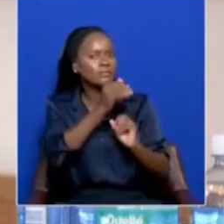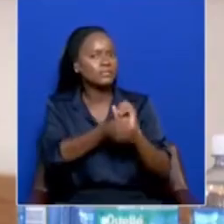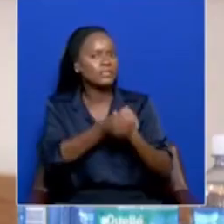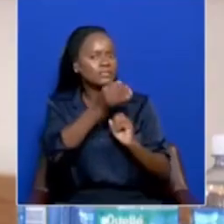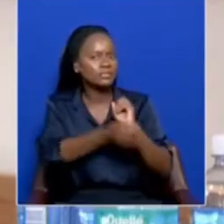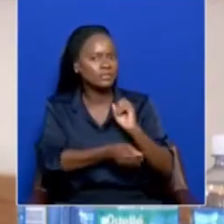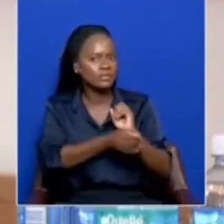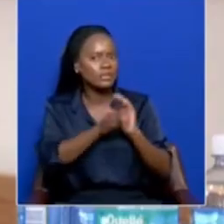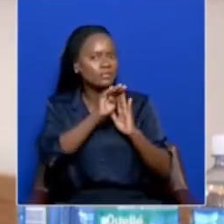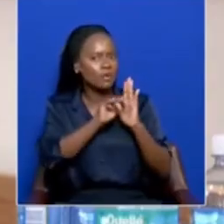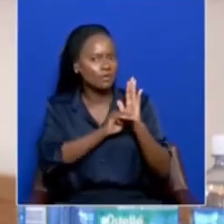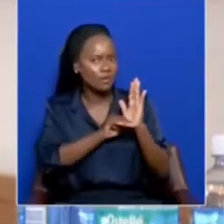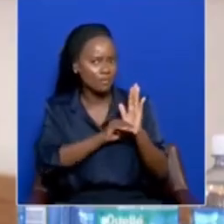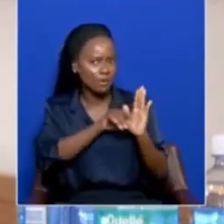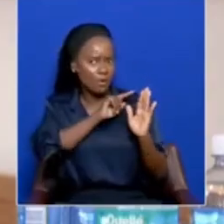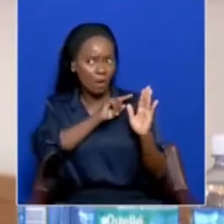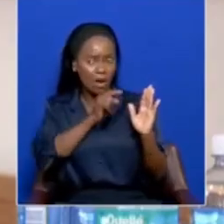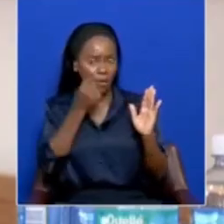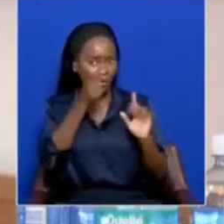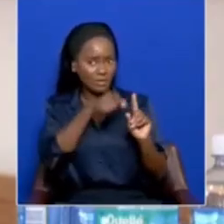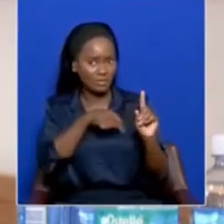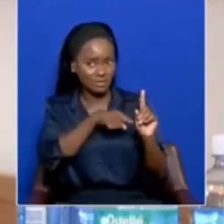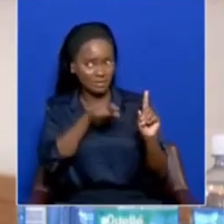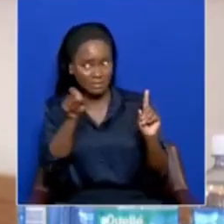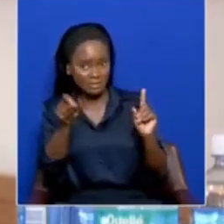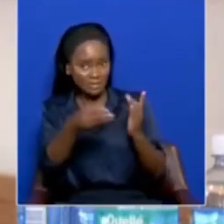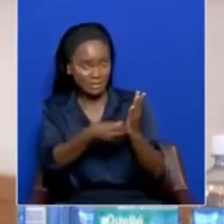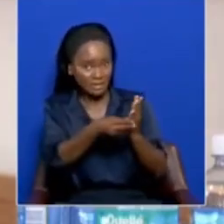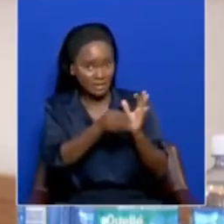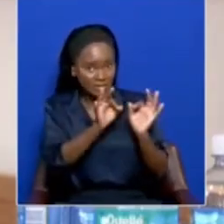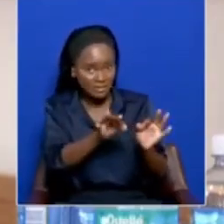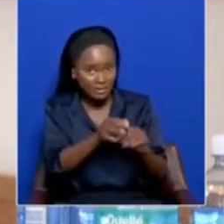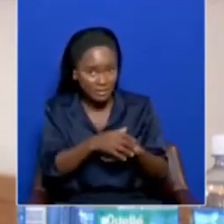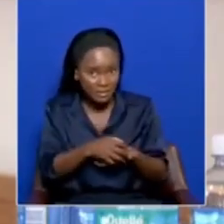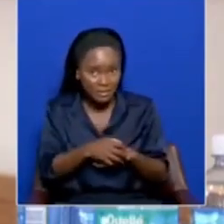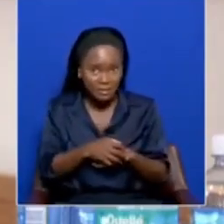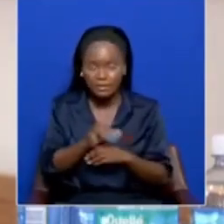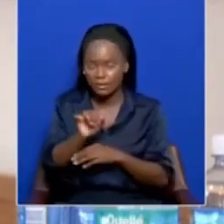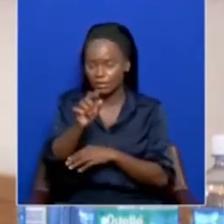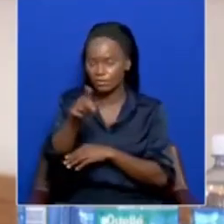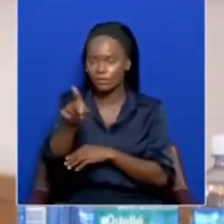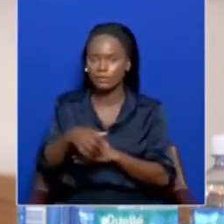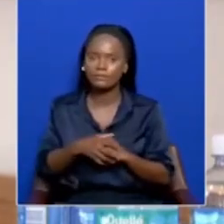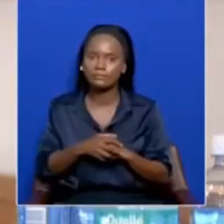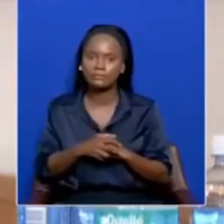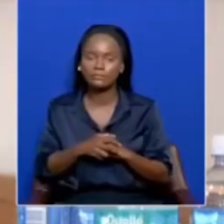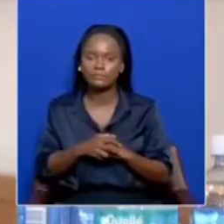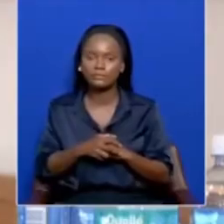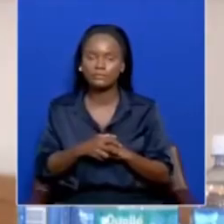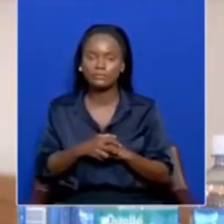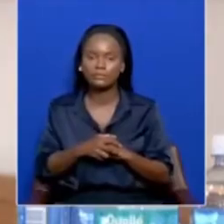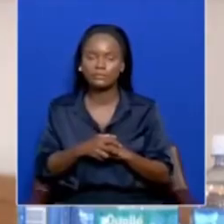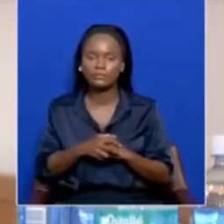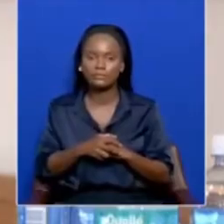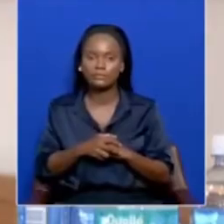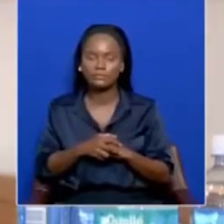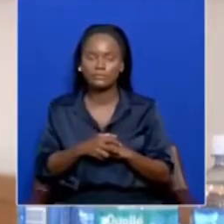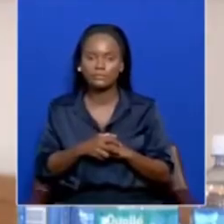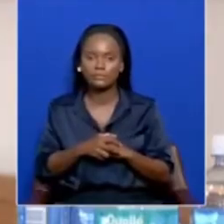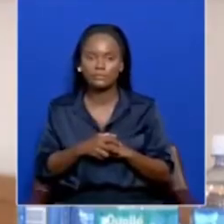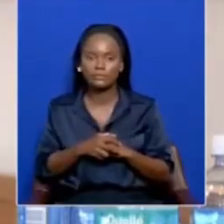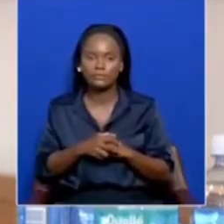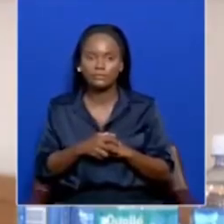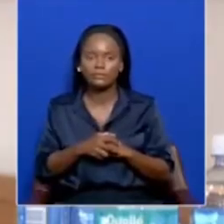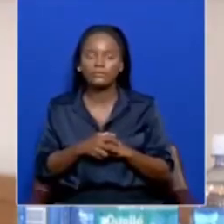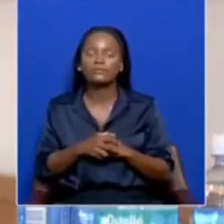that particular case. That's correct, Chair. Thank you. With that background, then, can